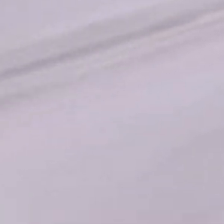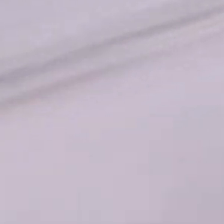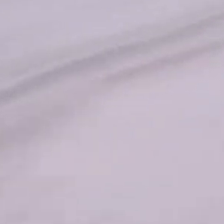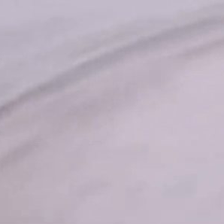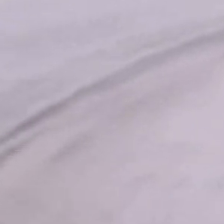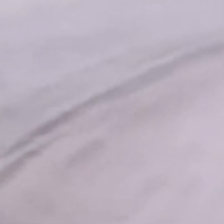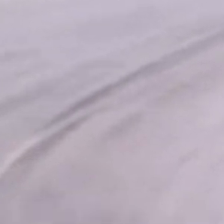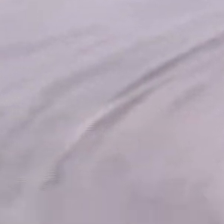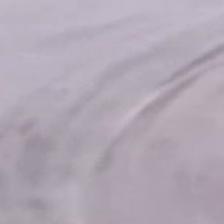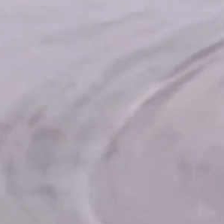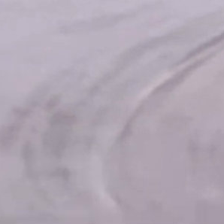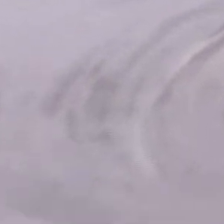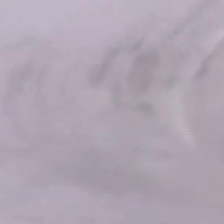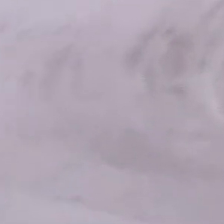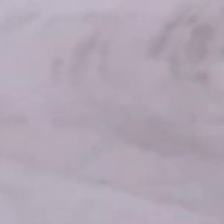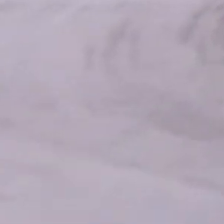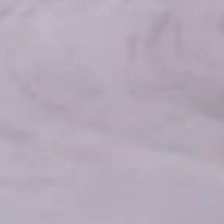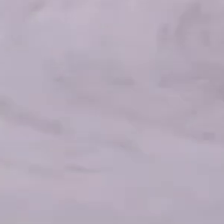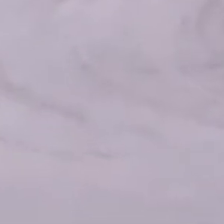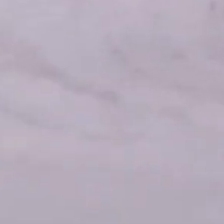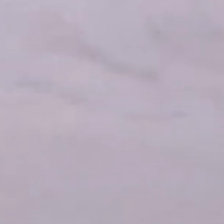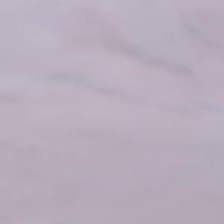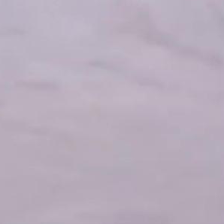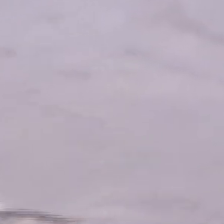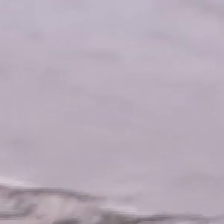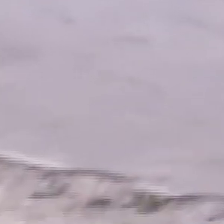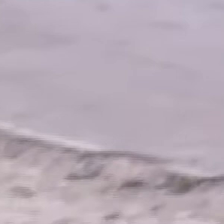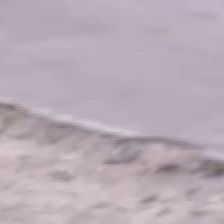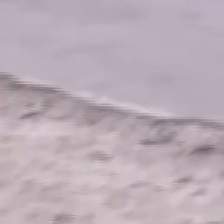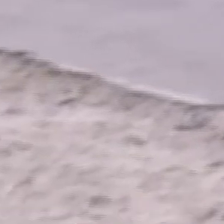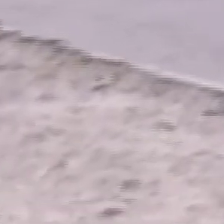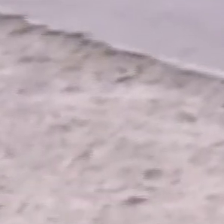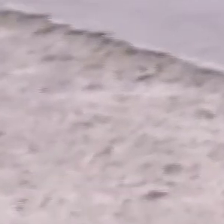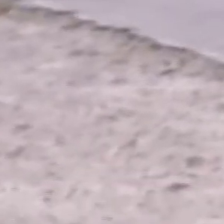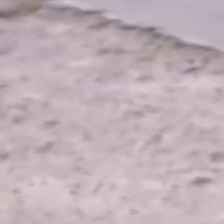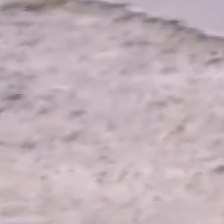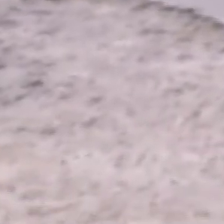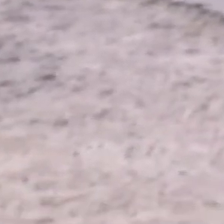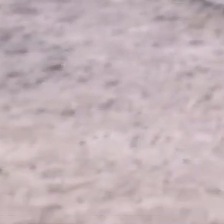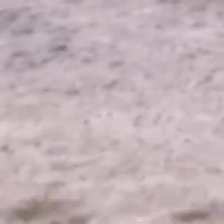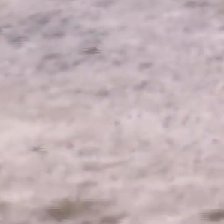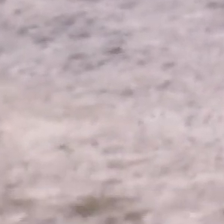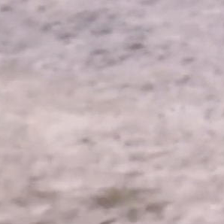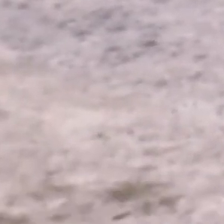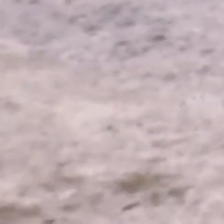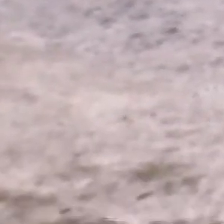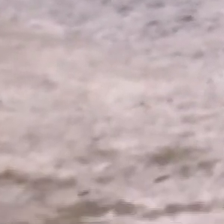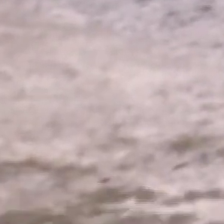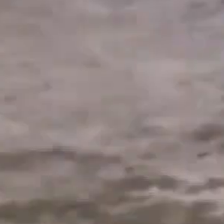And a shake-up of shanty towns in Abaco. The National Report starts now.